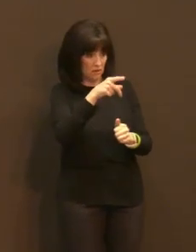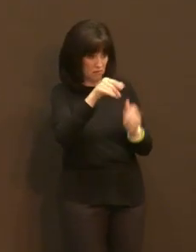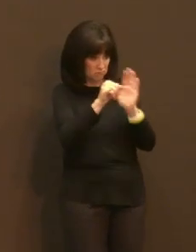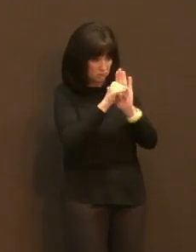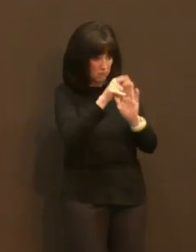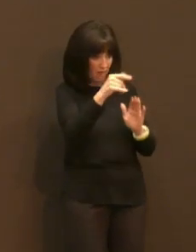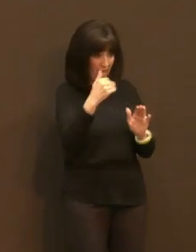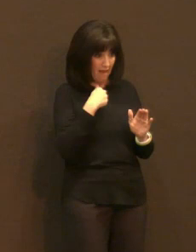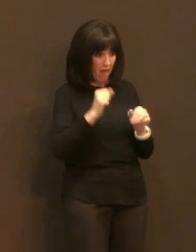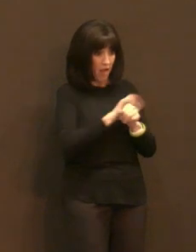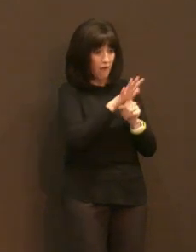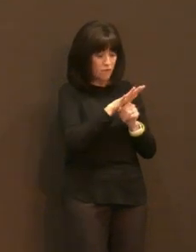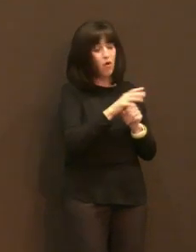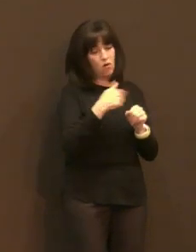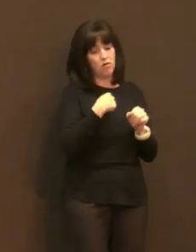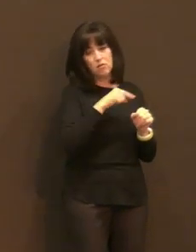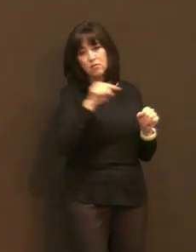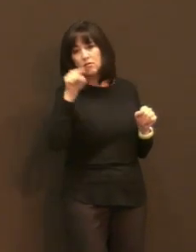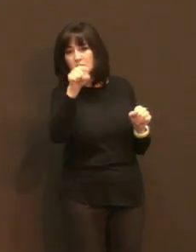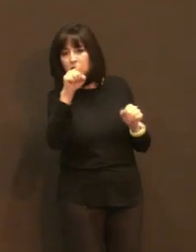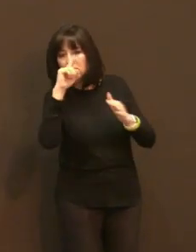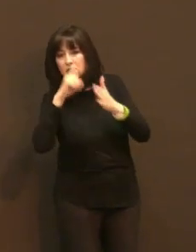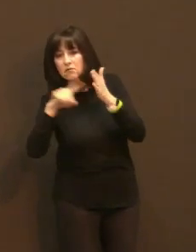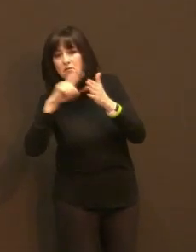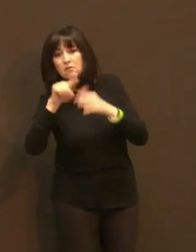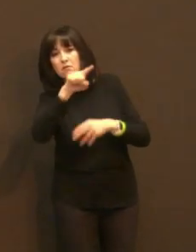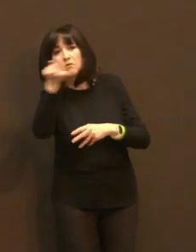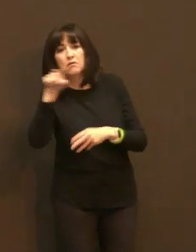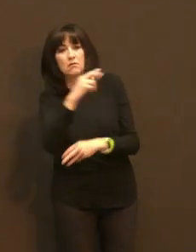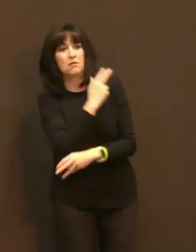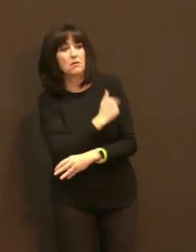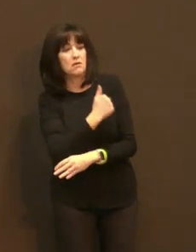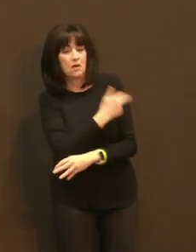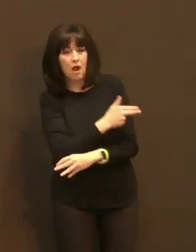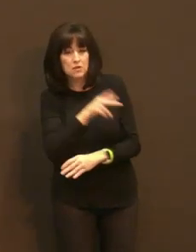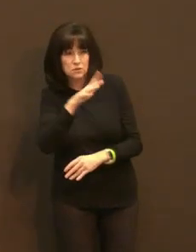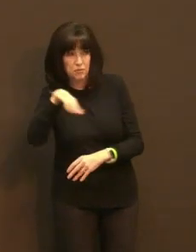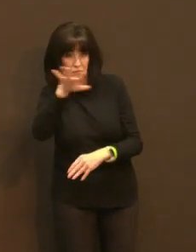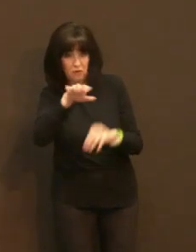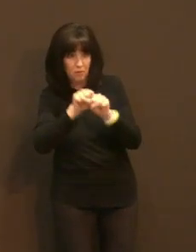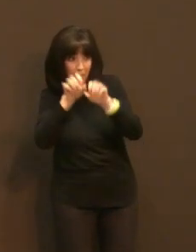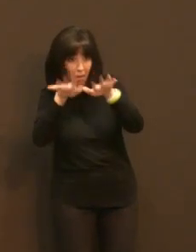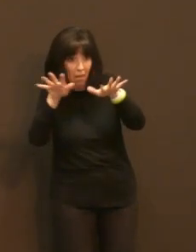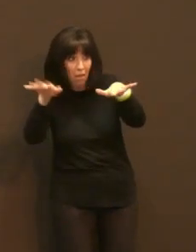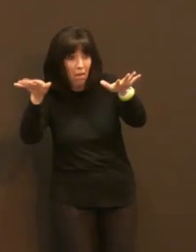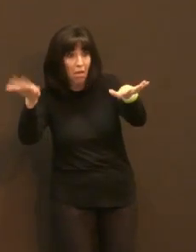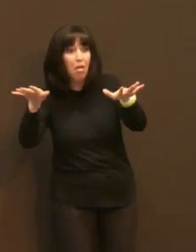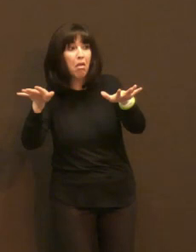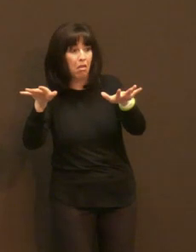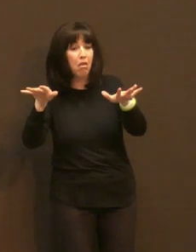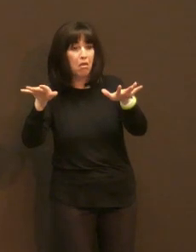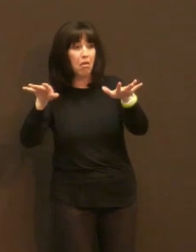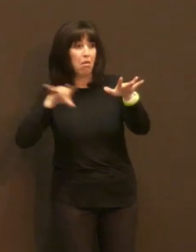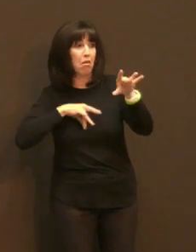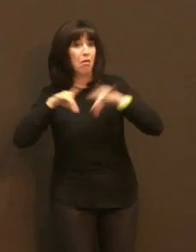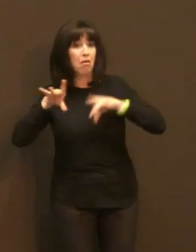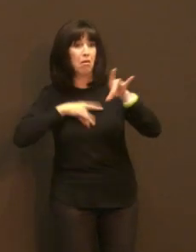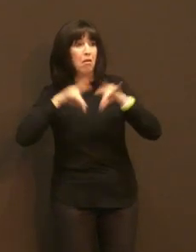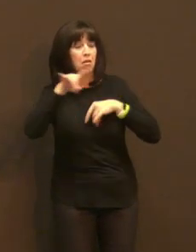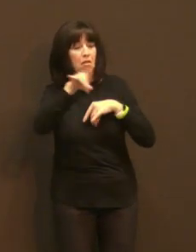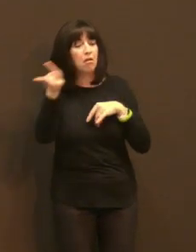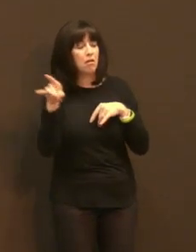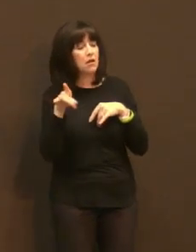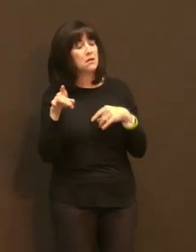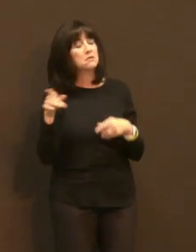a positive case may have exposed others in the hospital. And is there... If I could just add, just to take us to what a lot of people are going to be